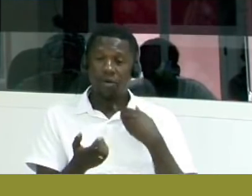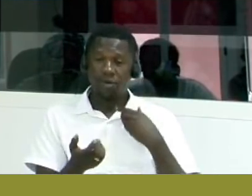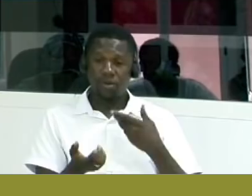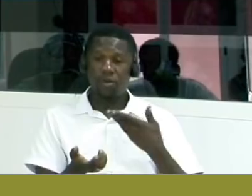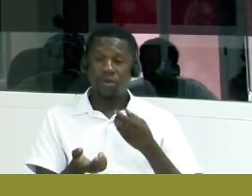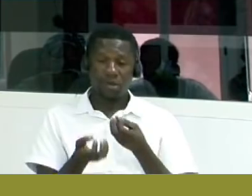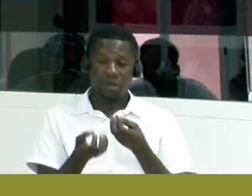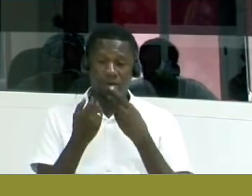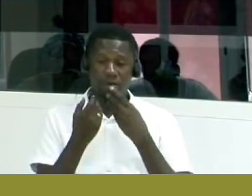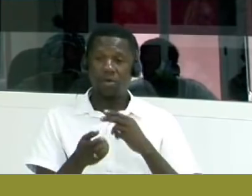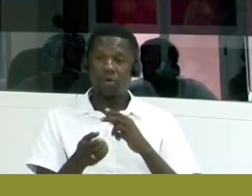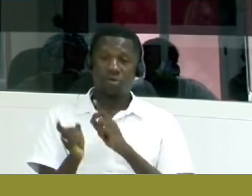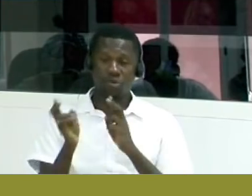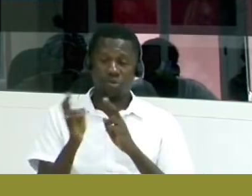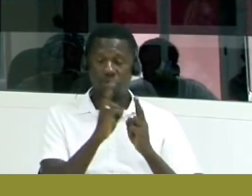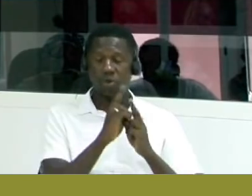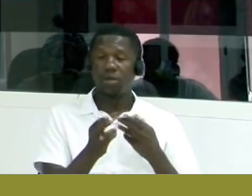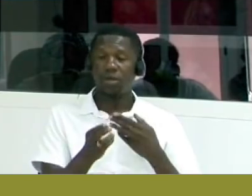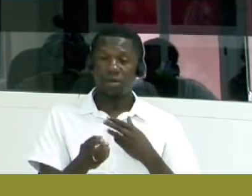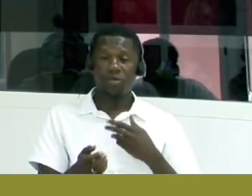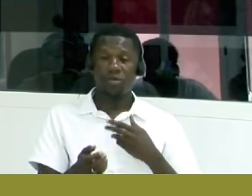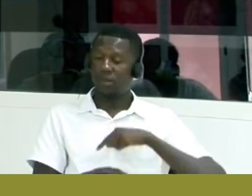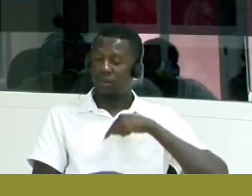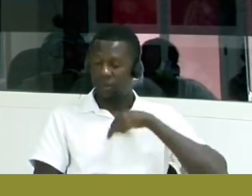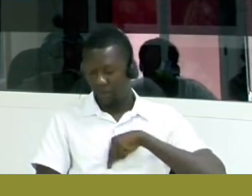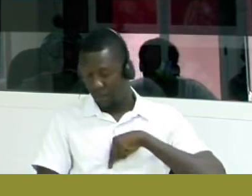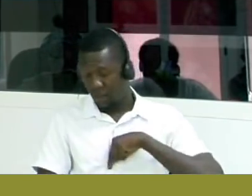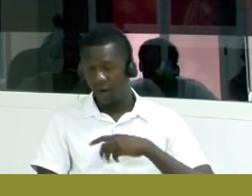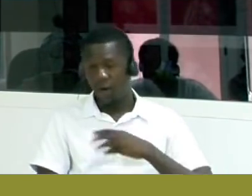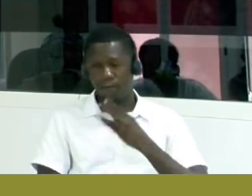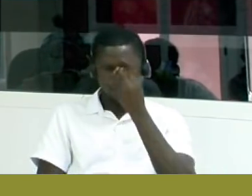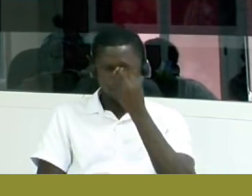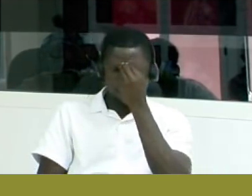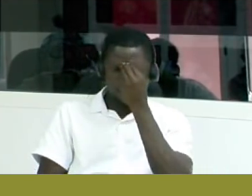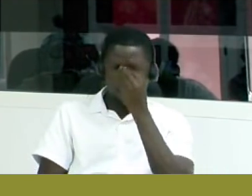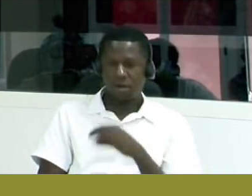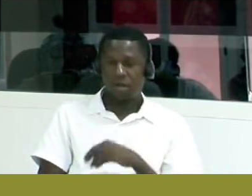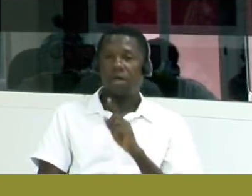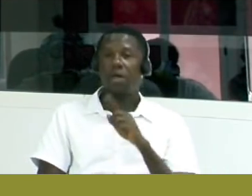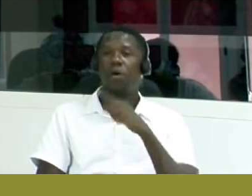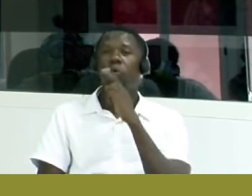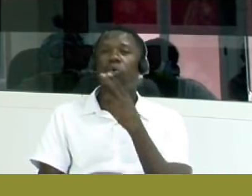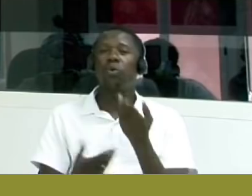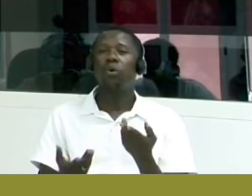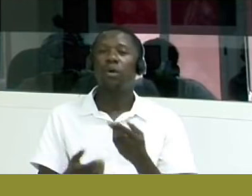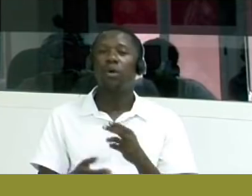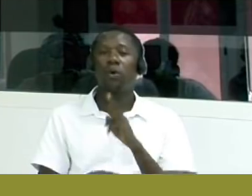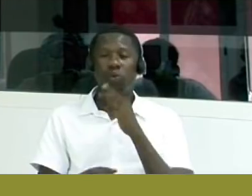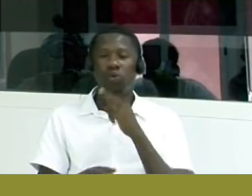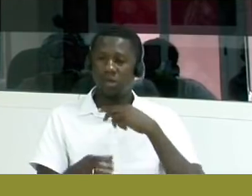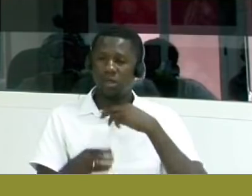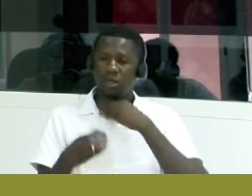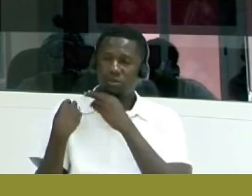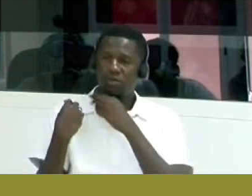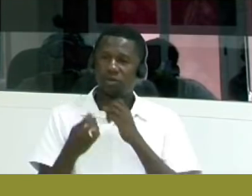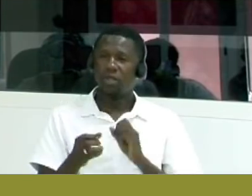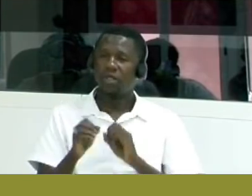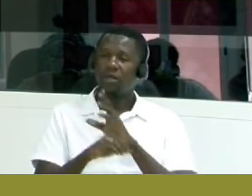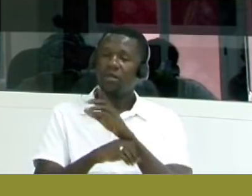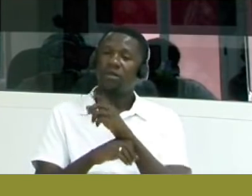shooting, I was saddened and angry. That's the truth. At who? At whoever gave instructions for shootings to take